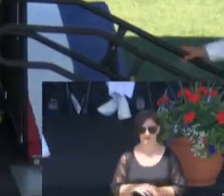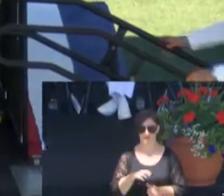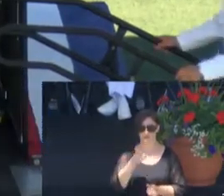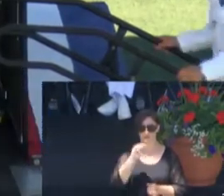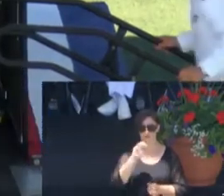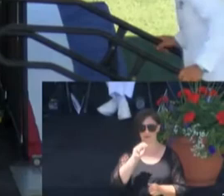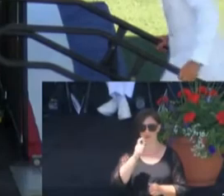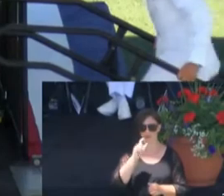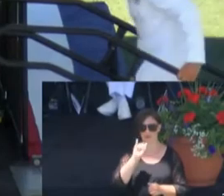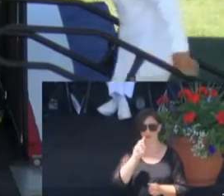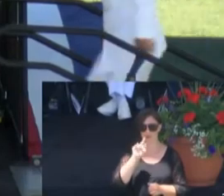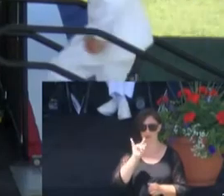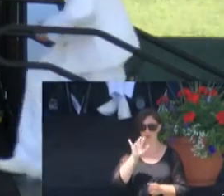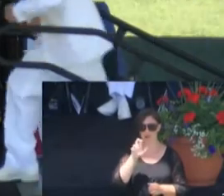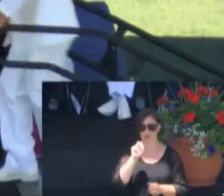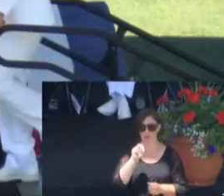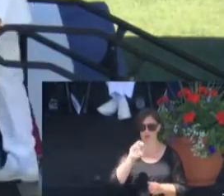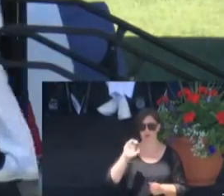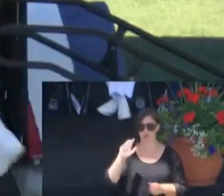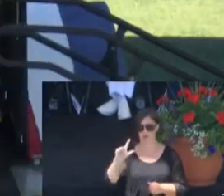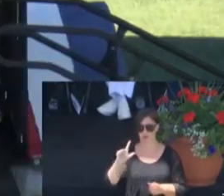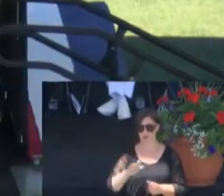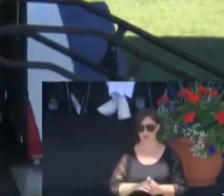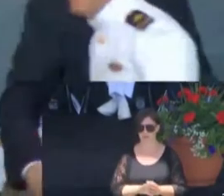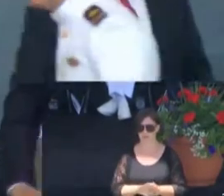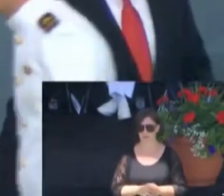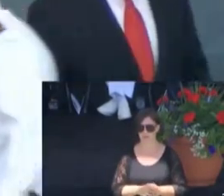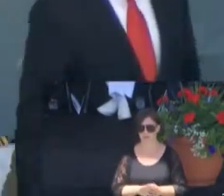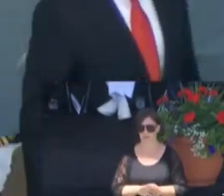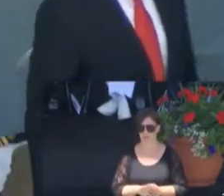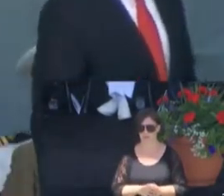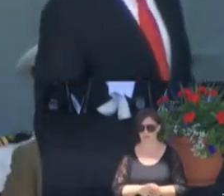Maximilian Chase Maudsley, cum laude.